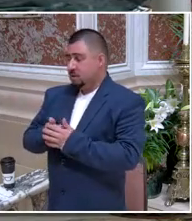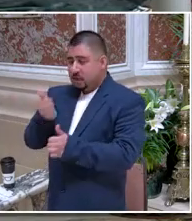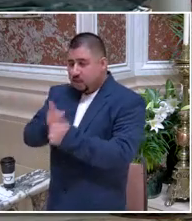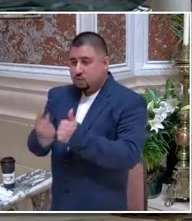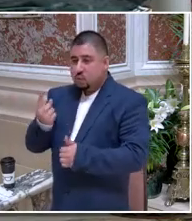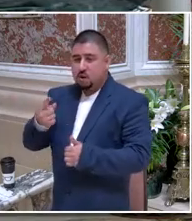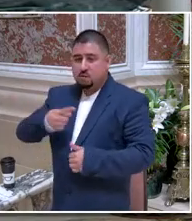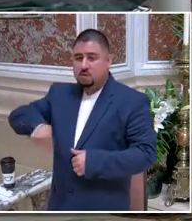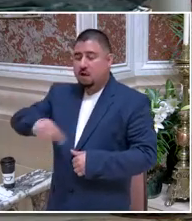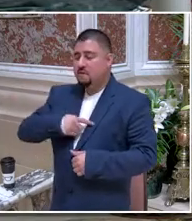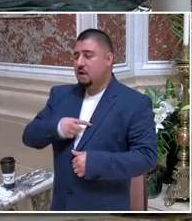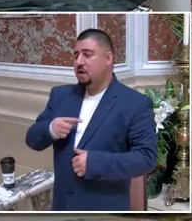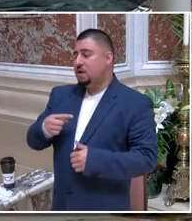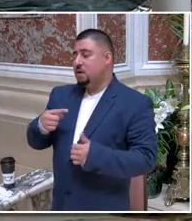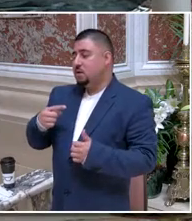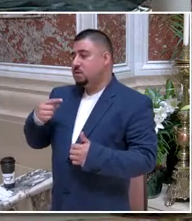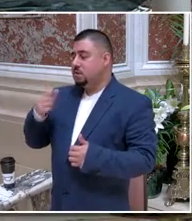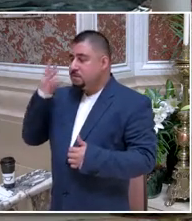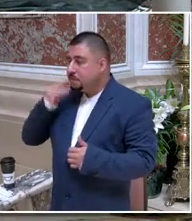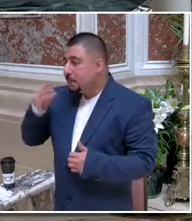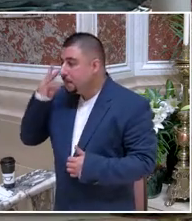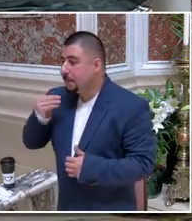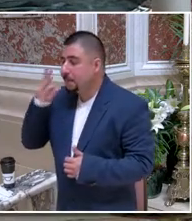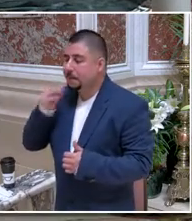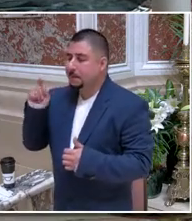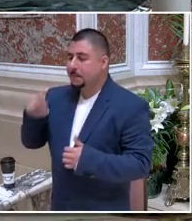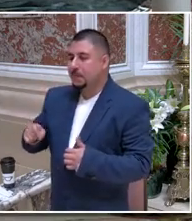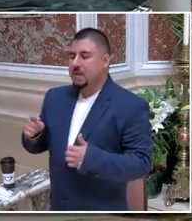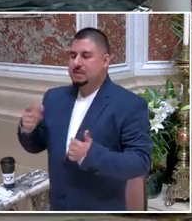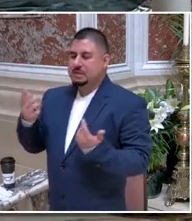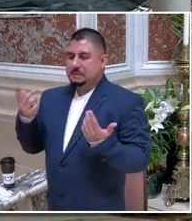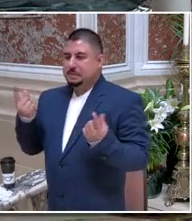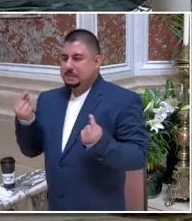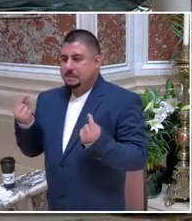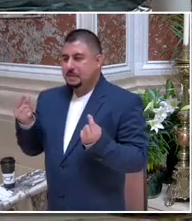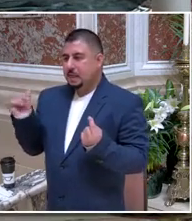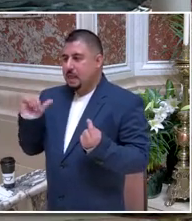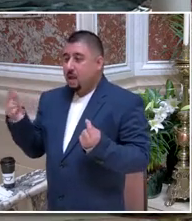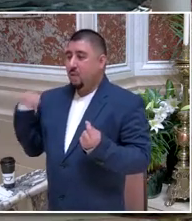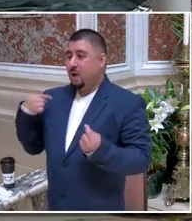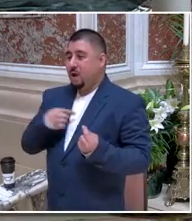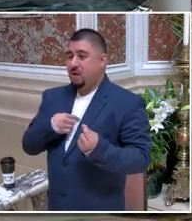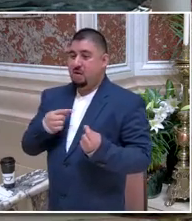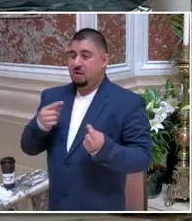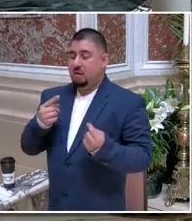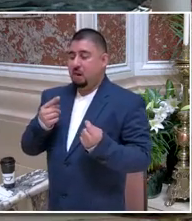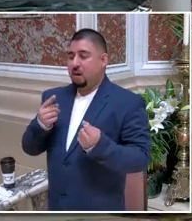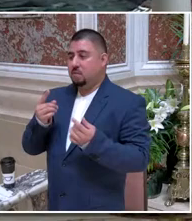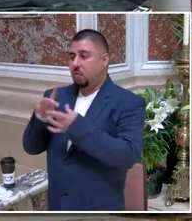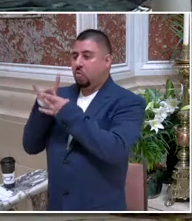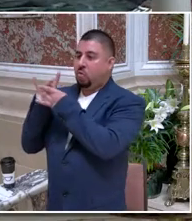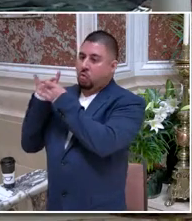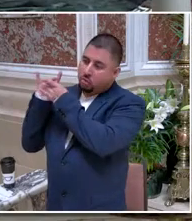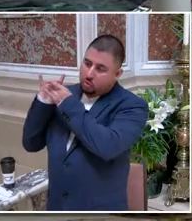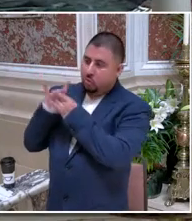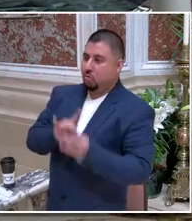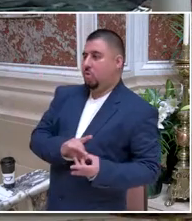us at one time or another must have felt like we were a mere prisoner of